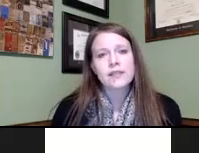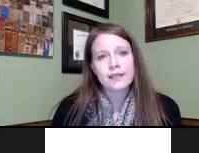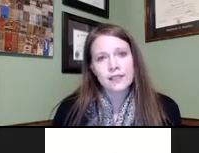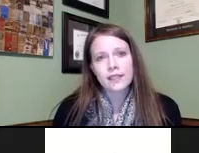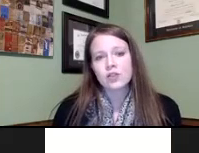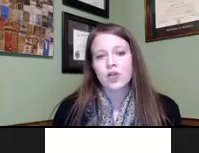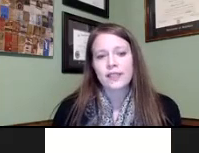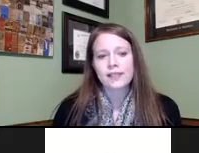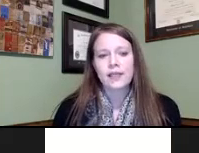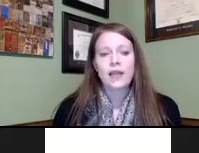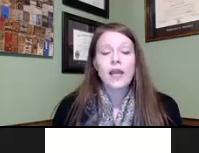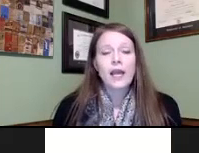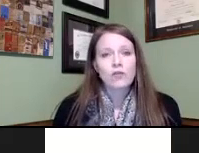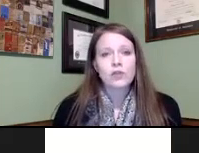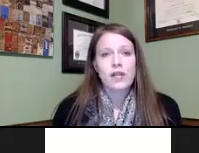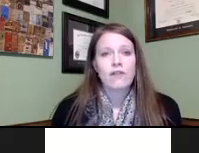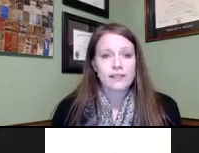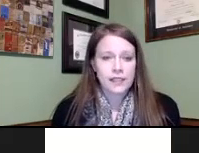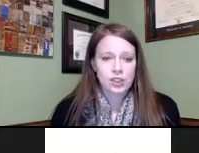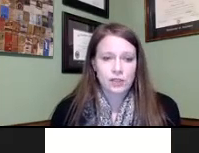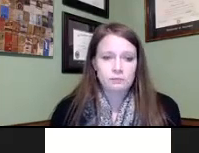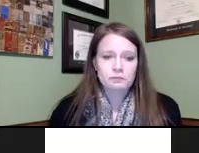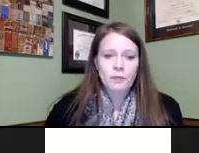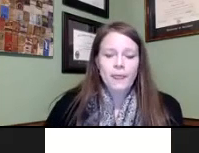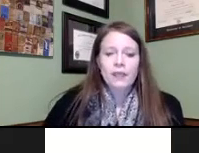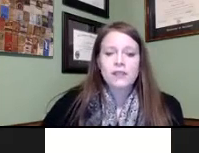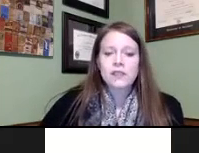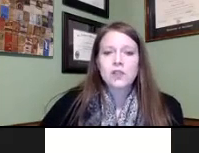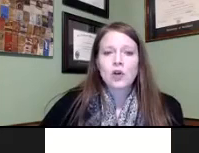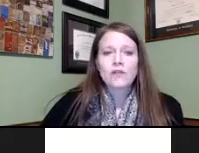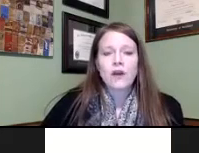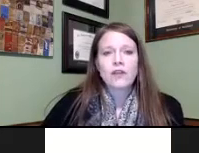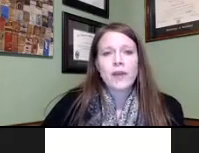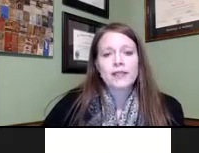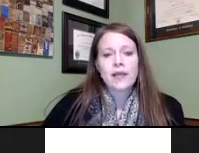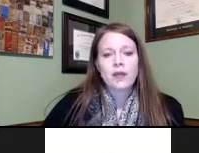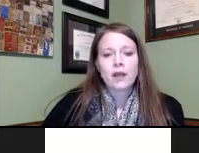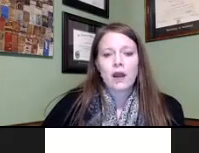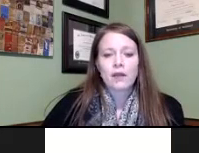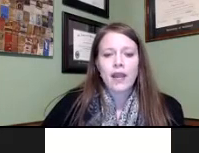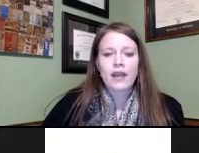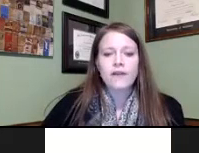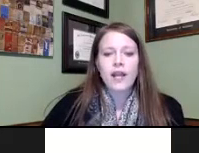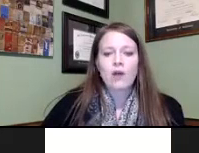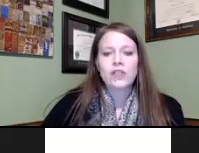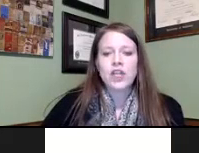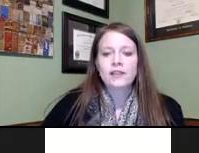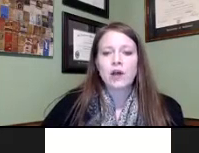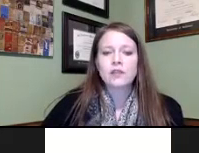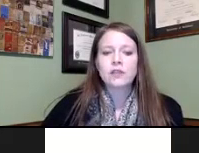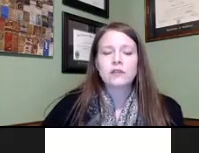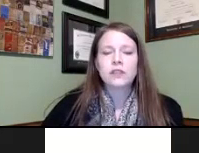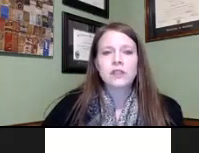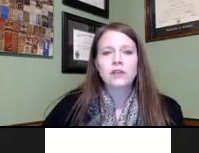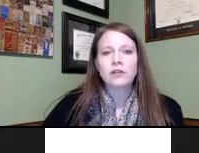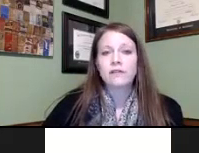communications, testing, tracing, and of course now vaccination. Since the start of the pandemic, AFN Outreach has